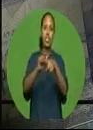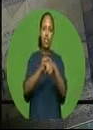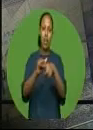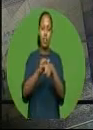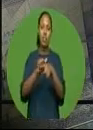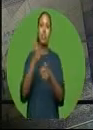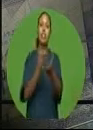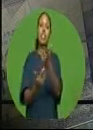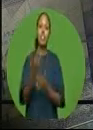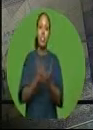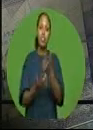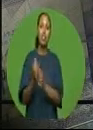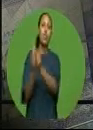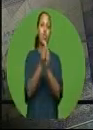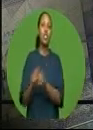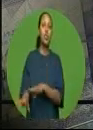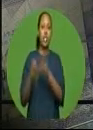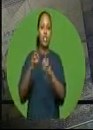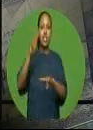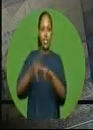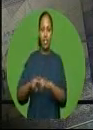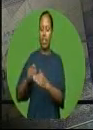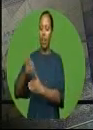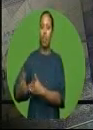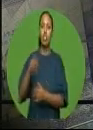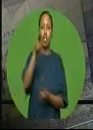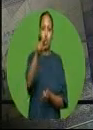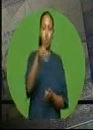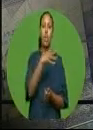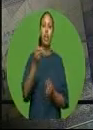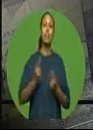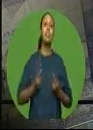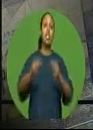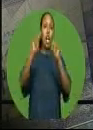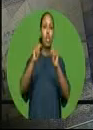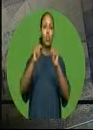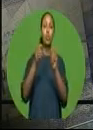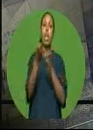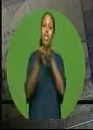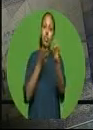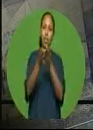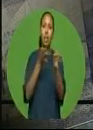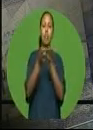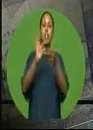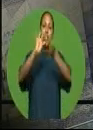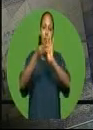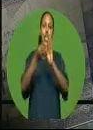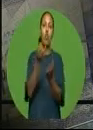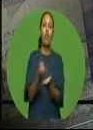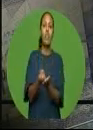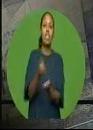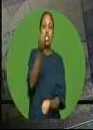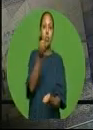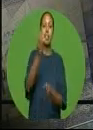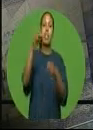exercise, discuss with the students sitting next to you and try explaining the meaning of